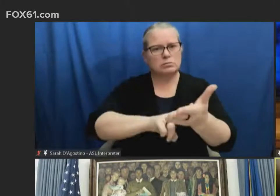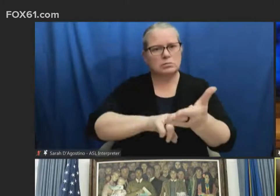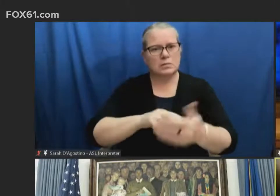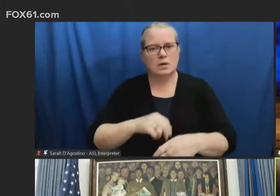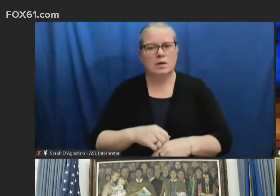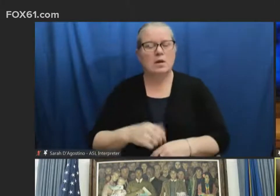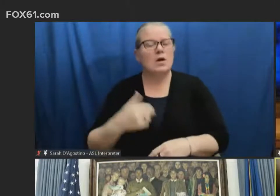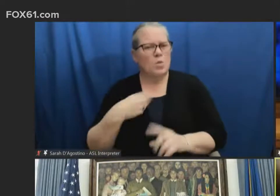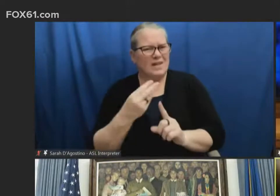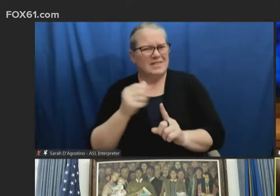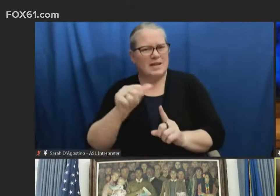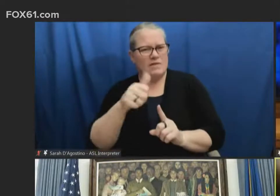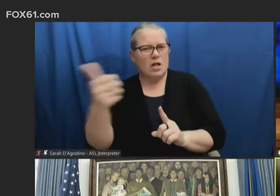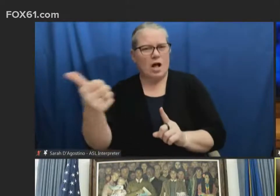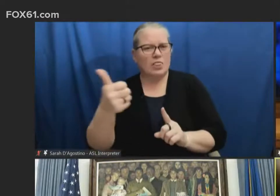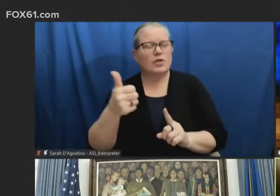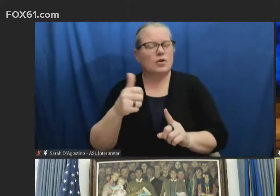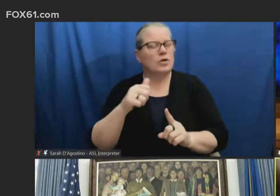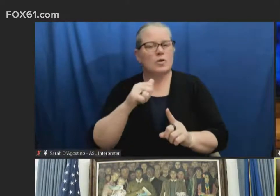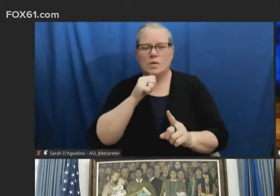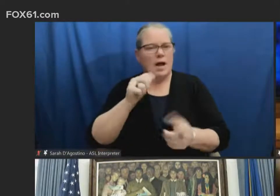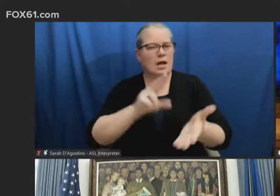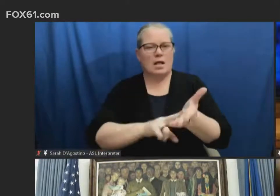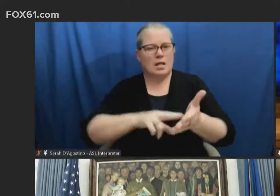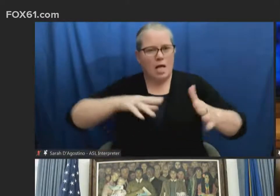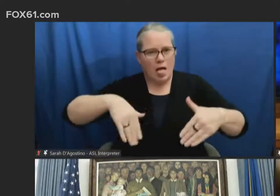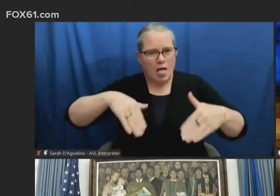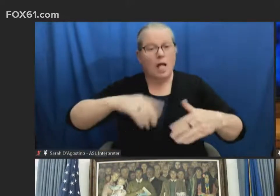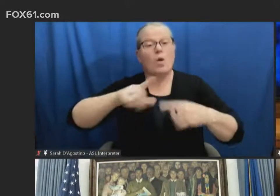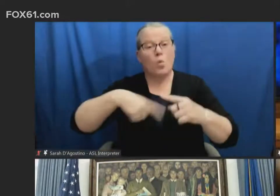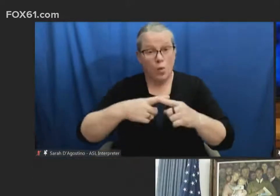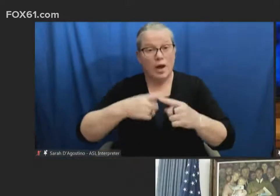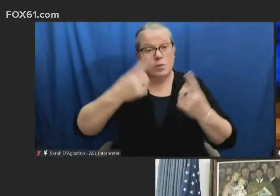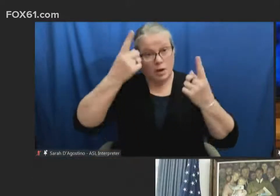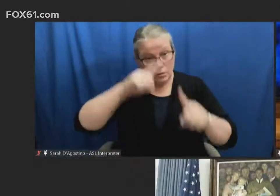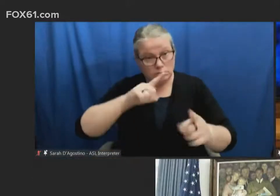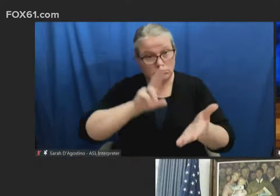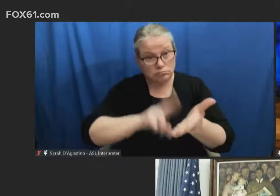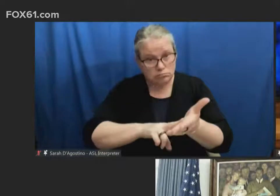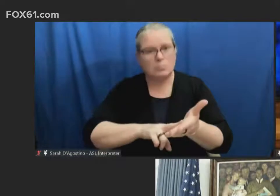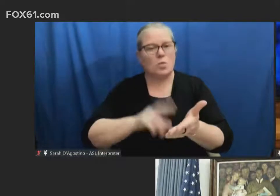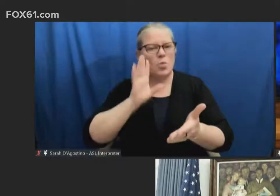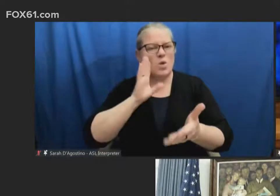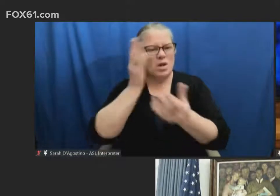details on that when that's complete. Okay. Thanks, everybody.